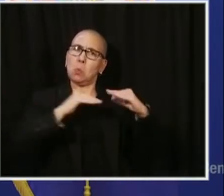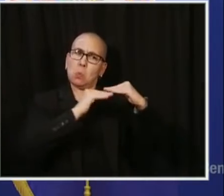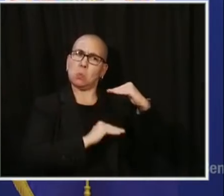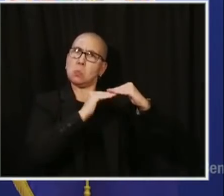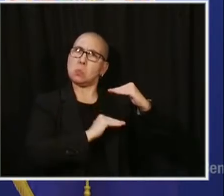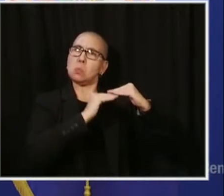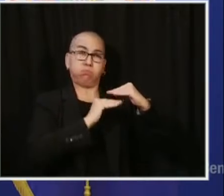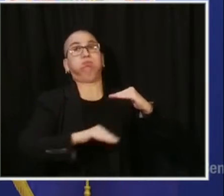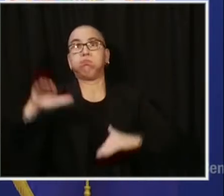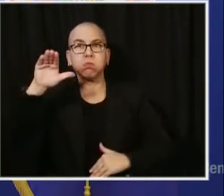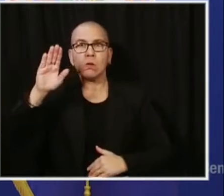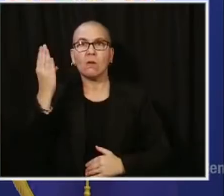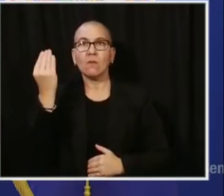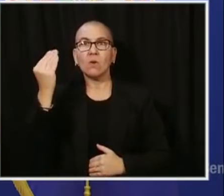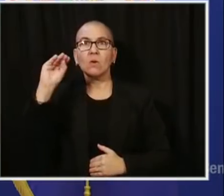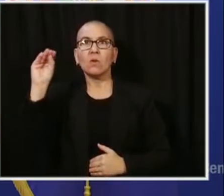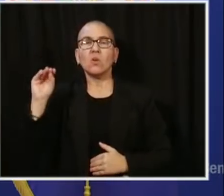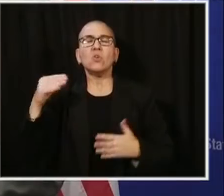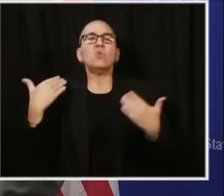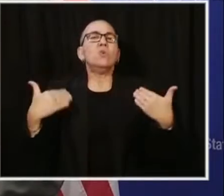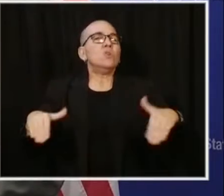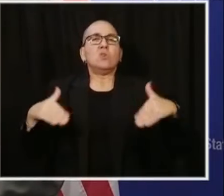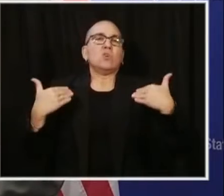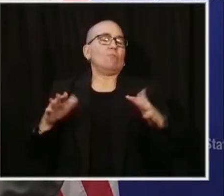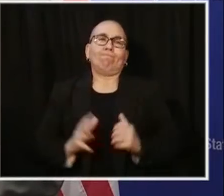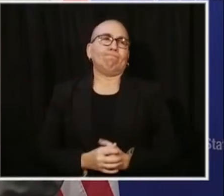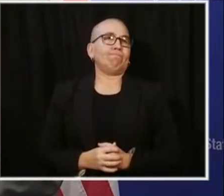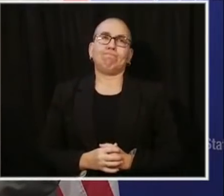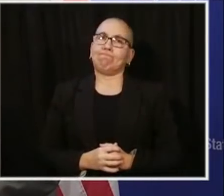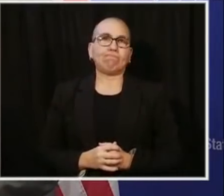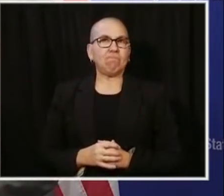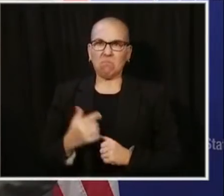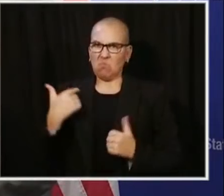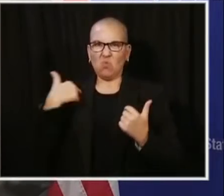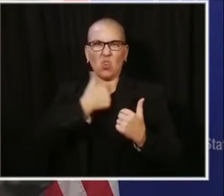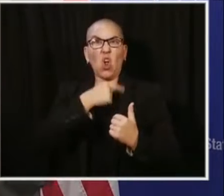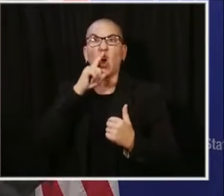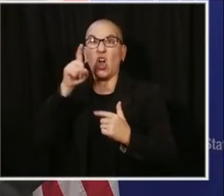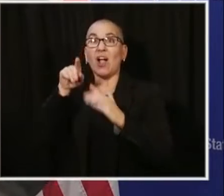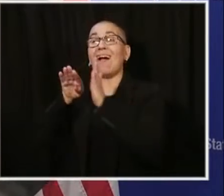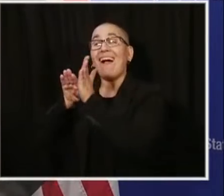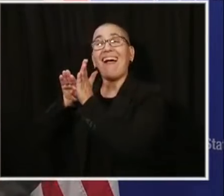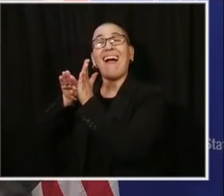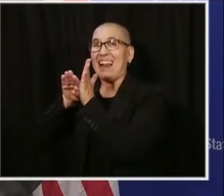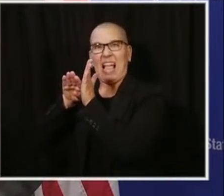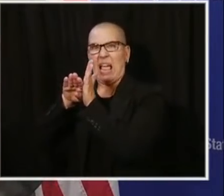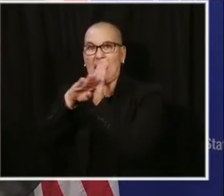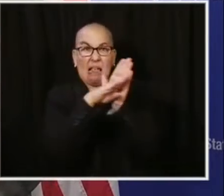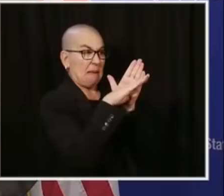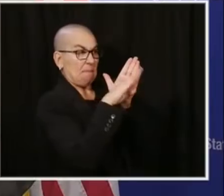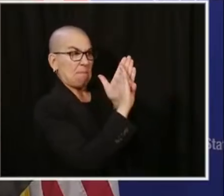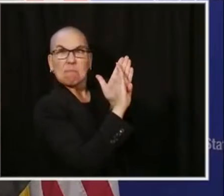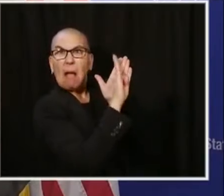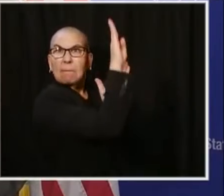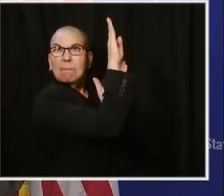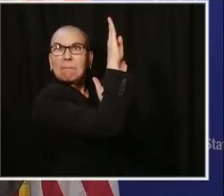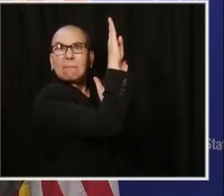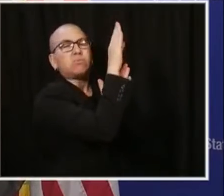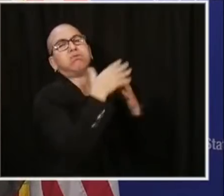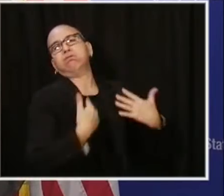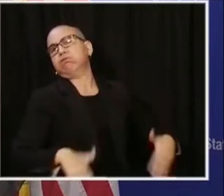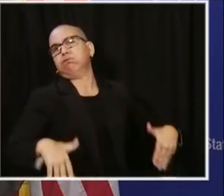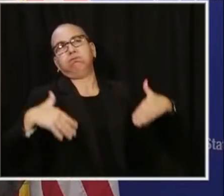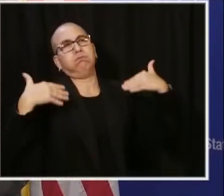vertical. If you're looking at this chart at home, this is a 1 week lag. When we add what's